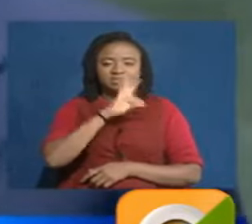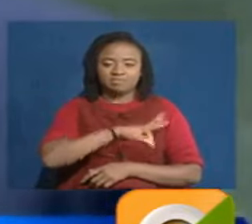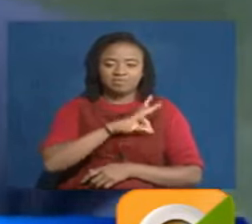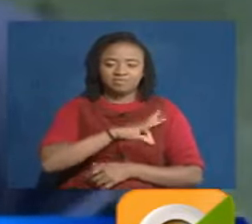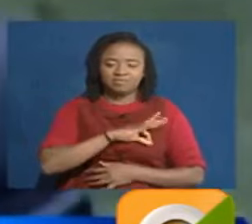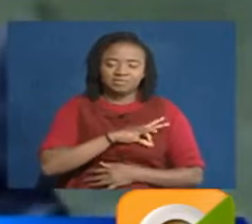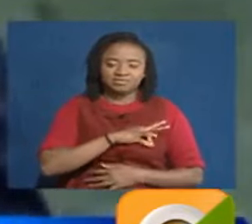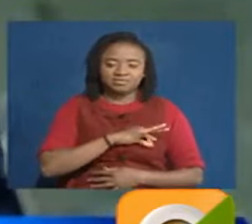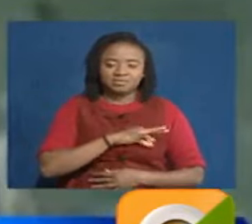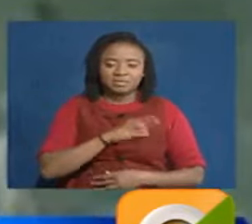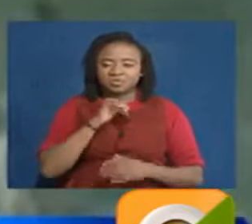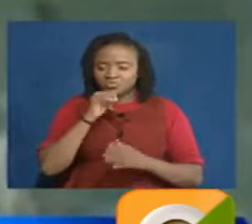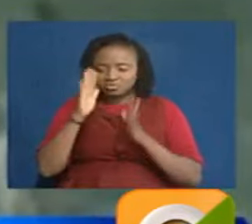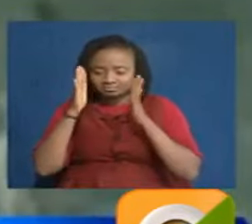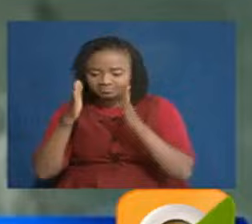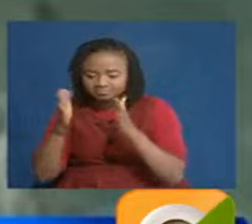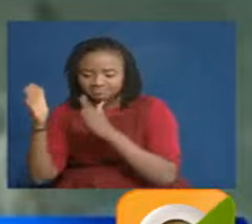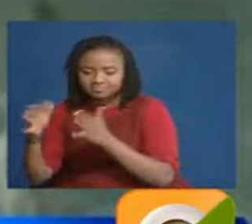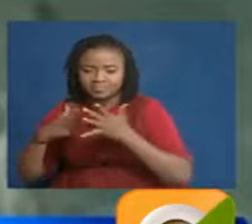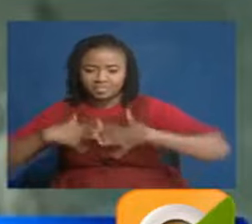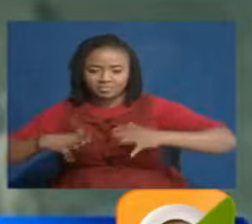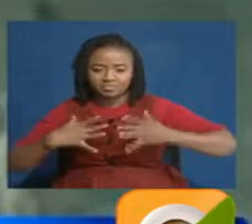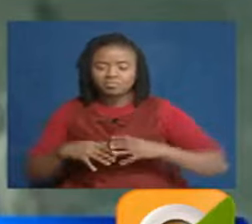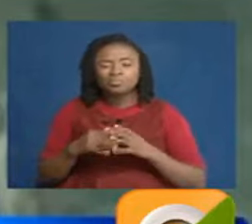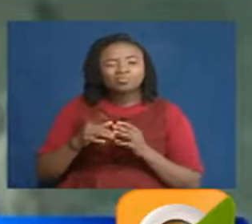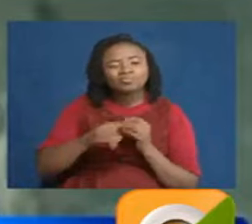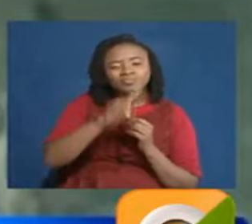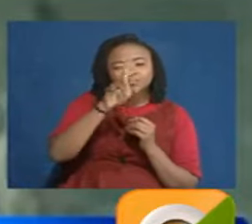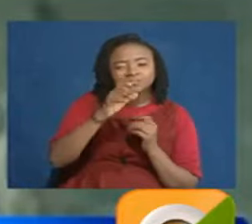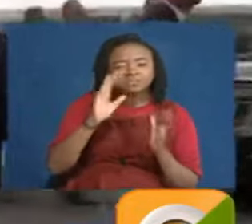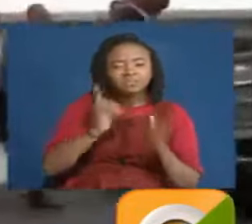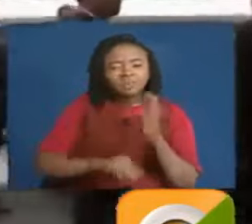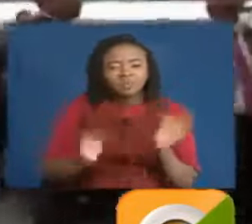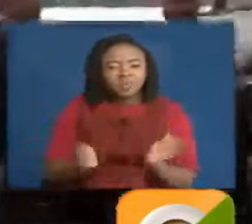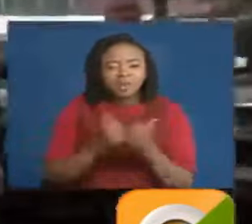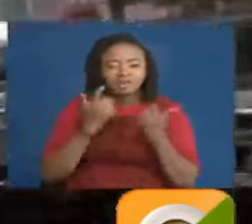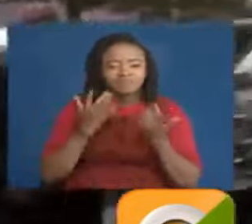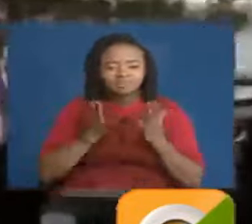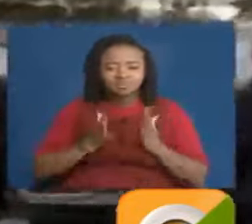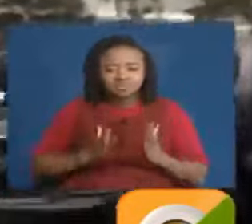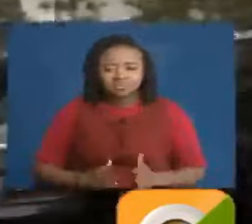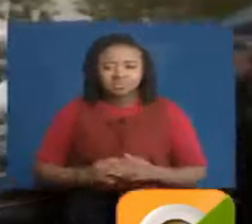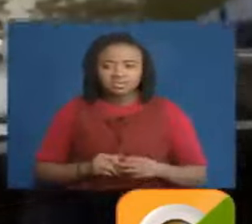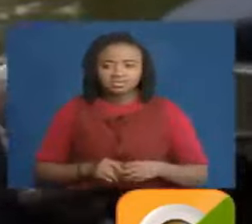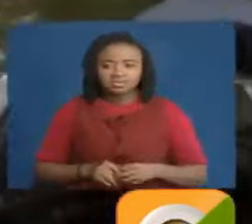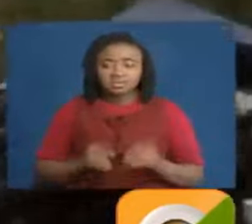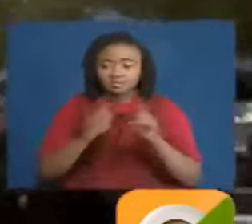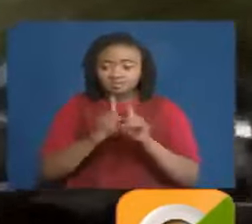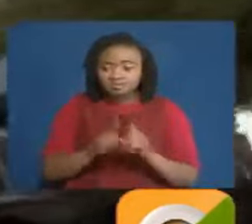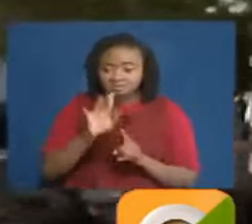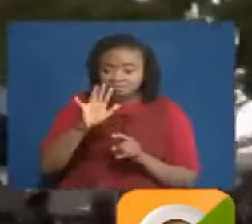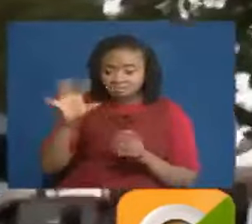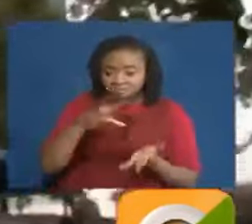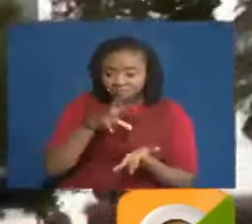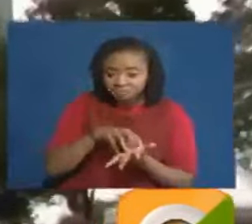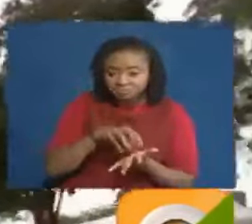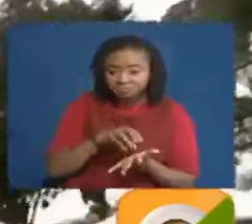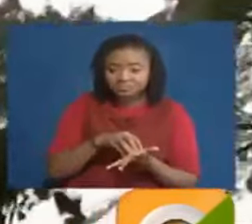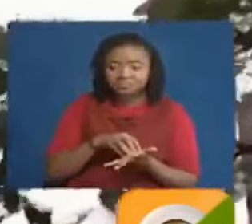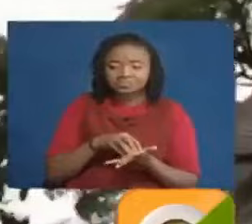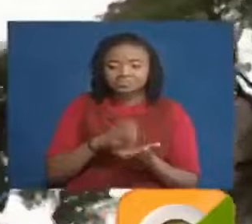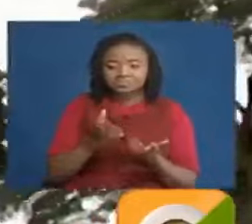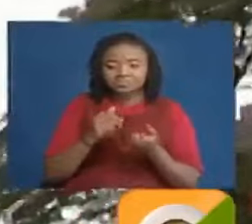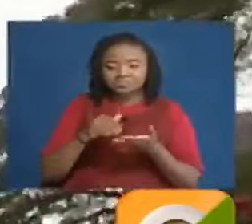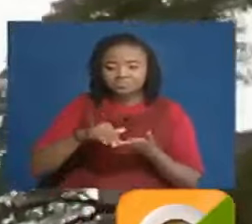Ladies and gentlemen, what really happened to humanity? Circumstances that renewed calls for greater